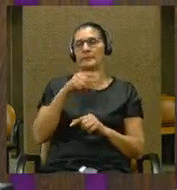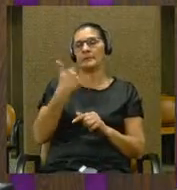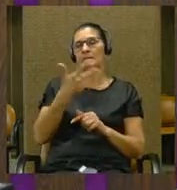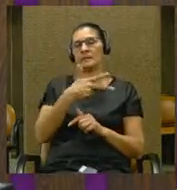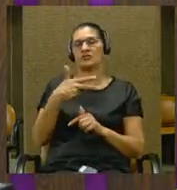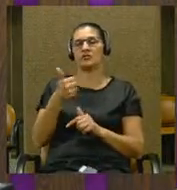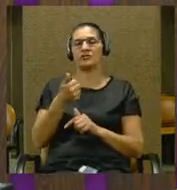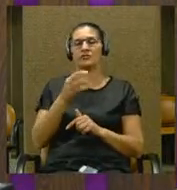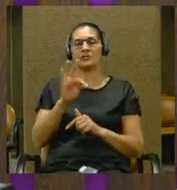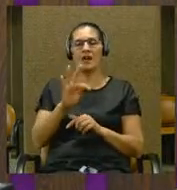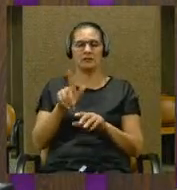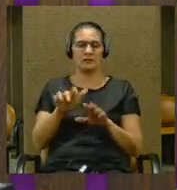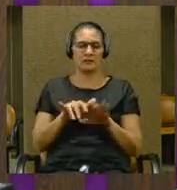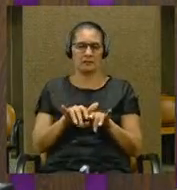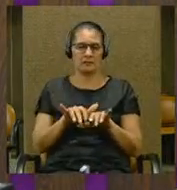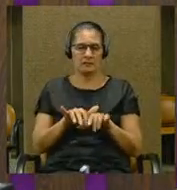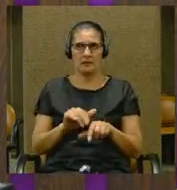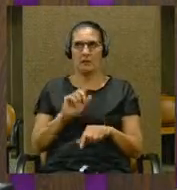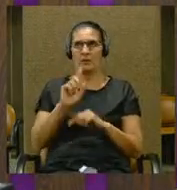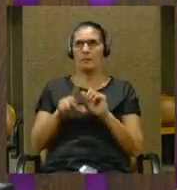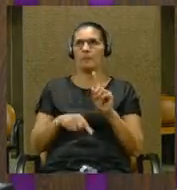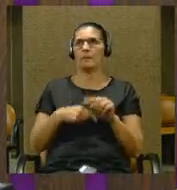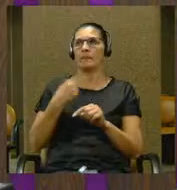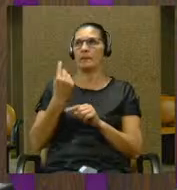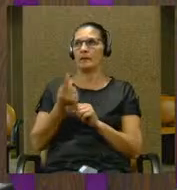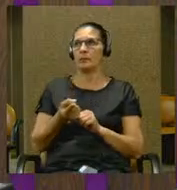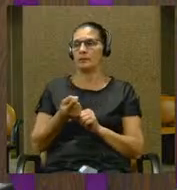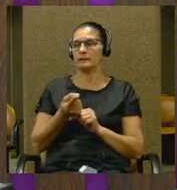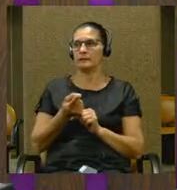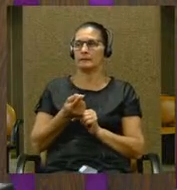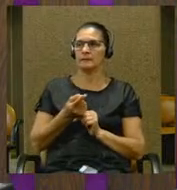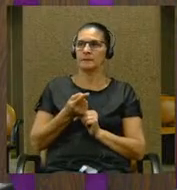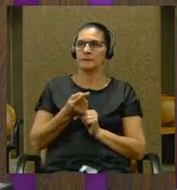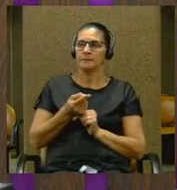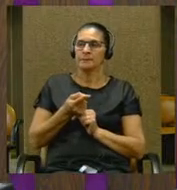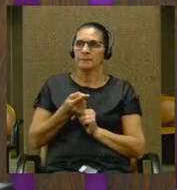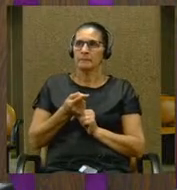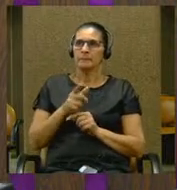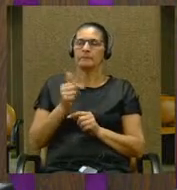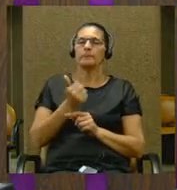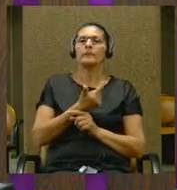and we will leave some questions on the chat. Then we'll go on to Bo.